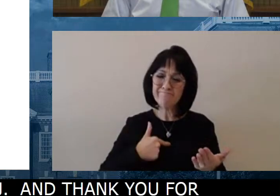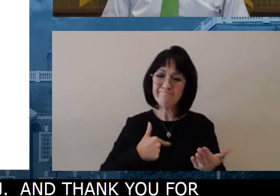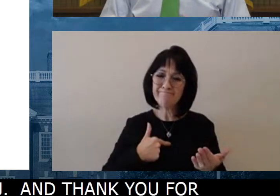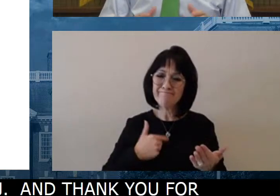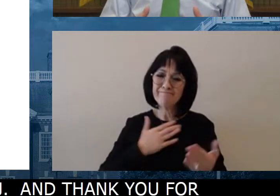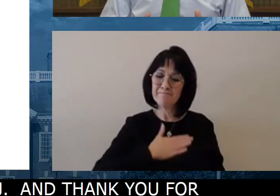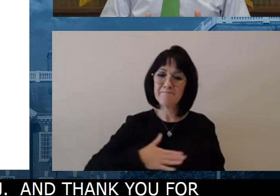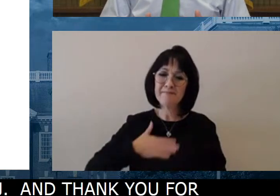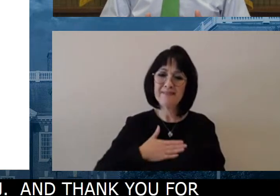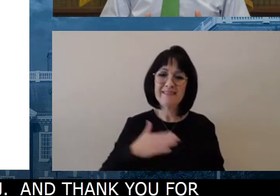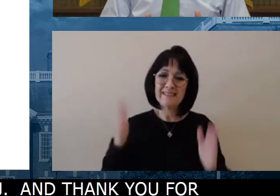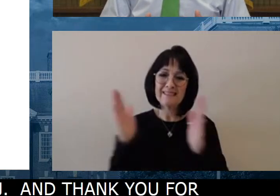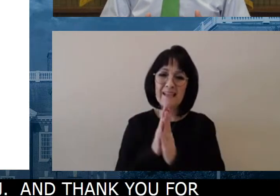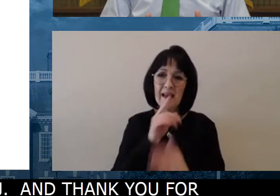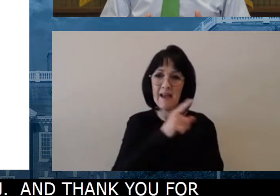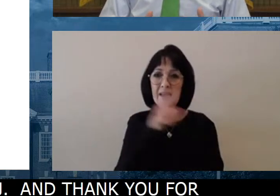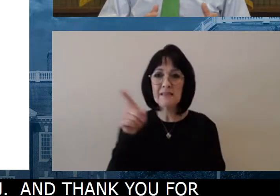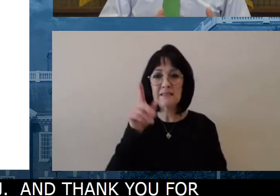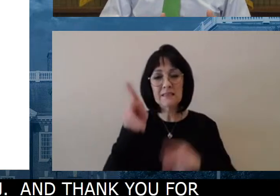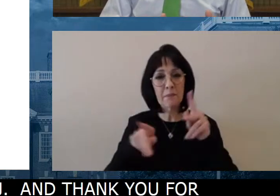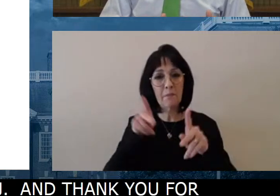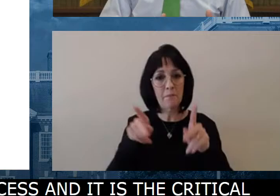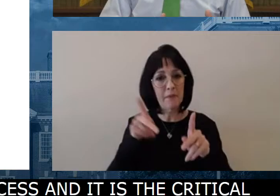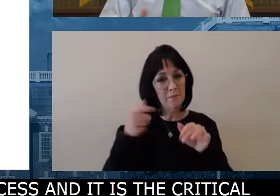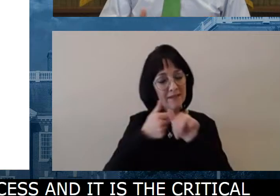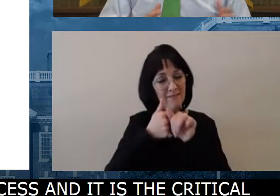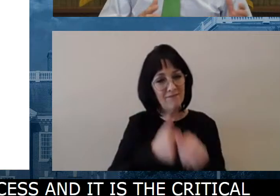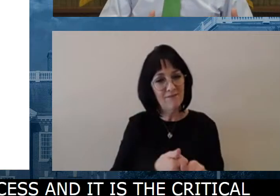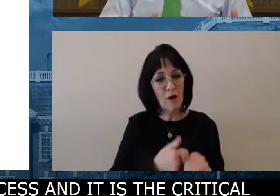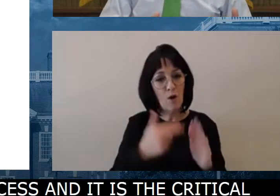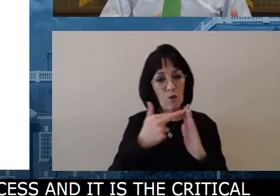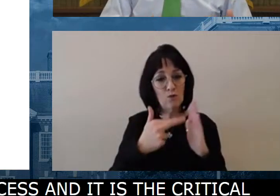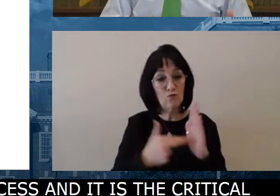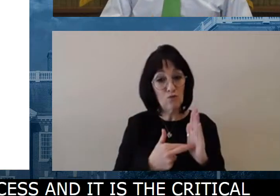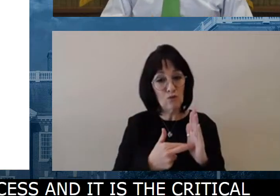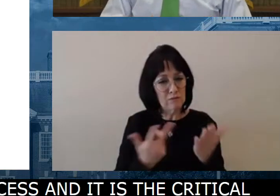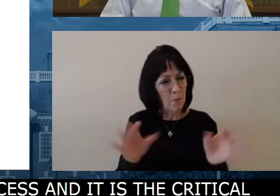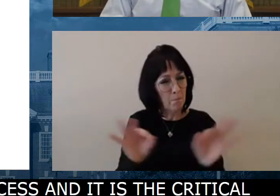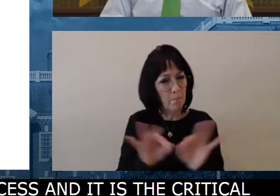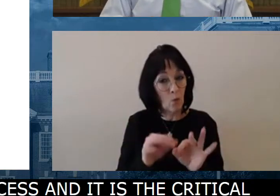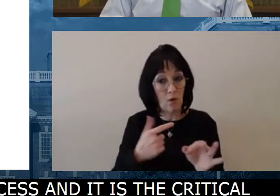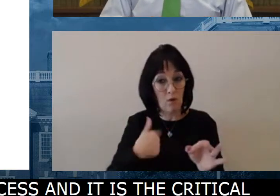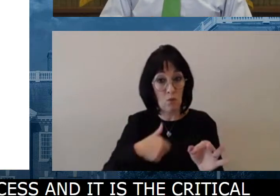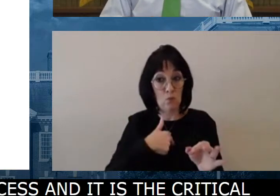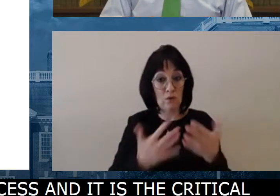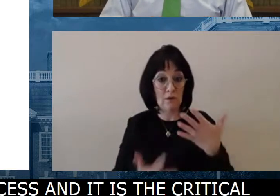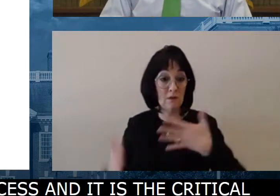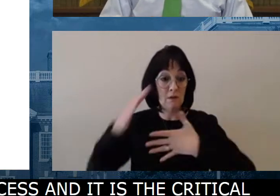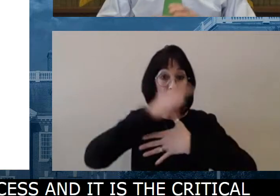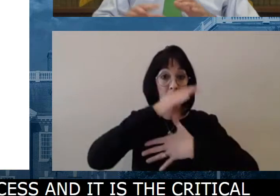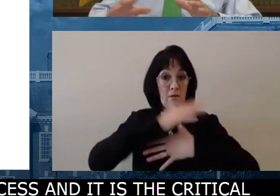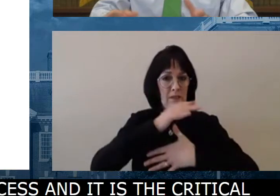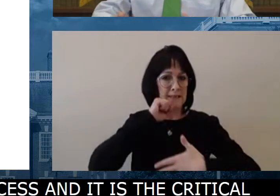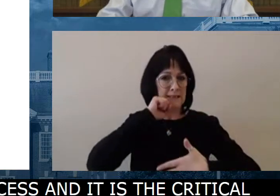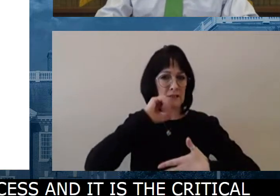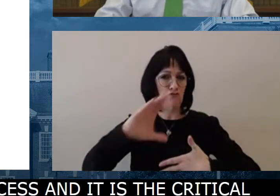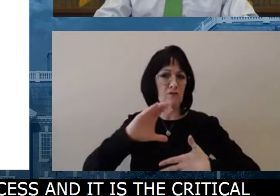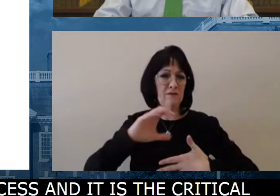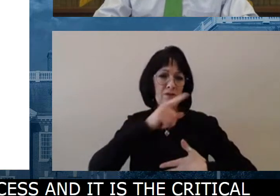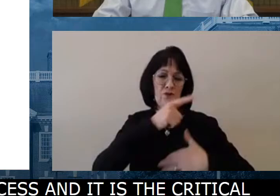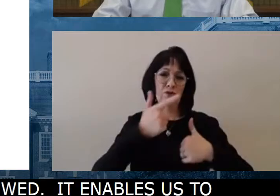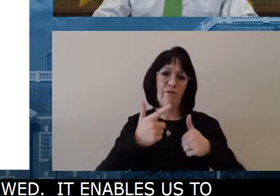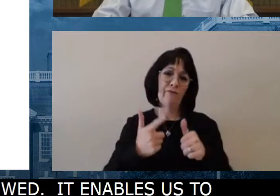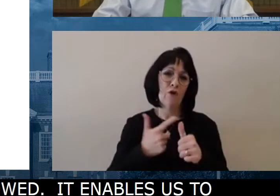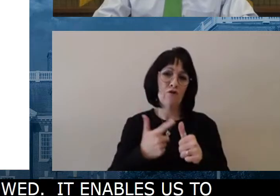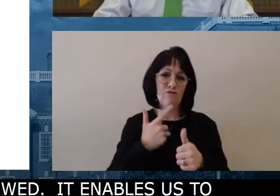us to target populations by priority, a priority that was objectively determined by the